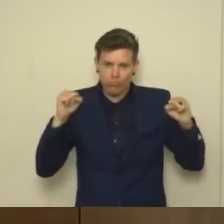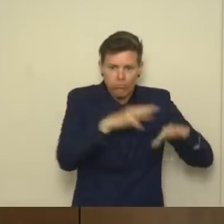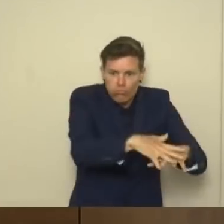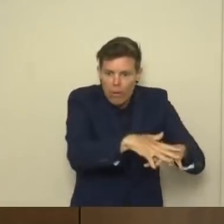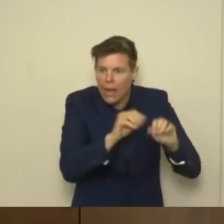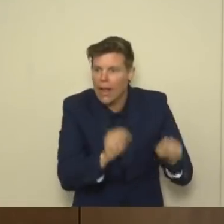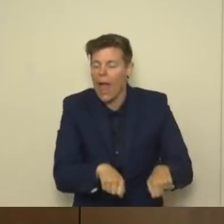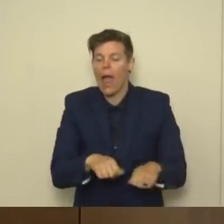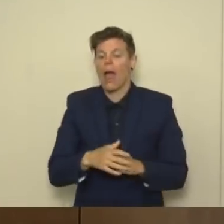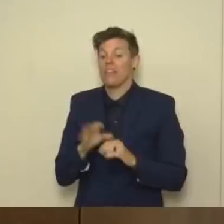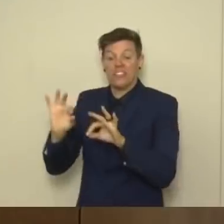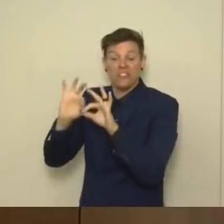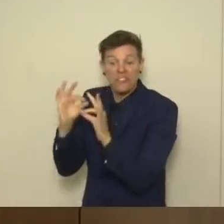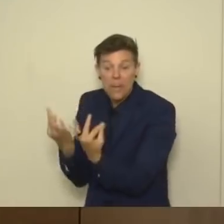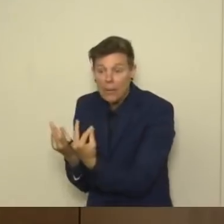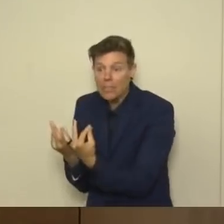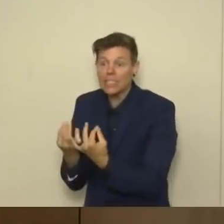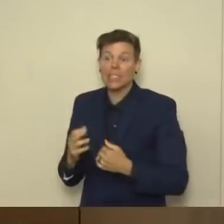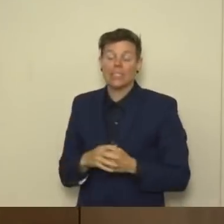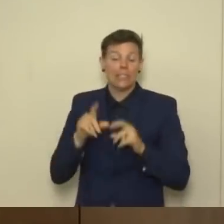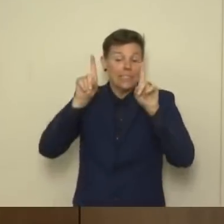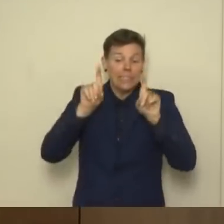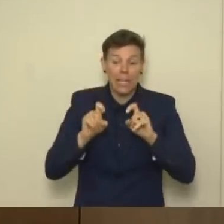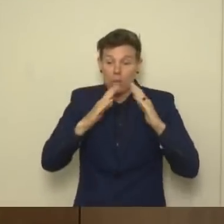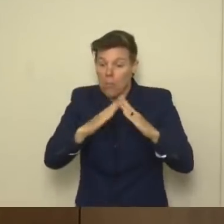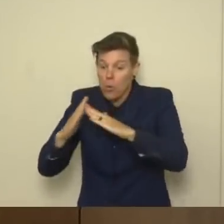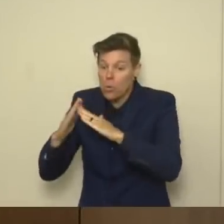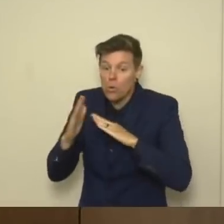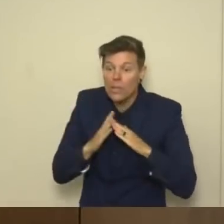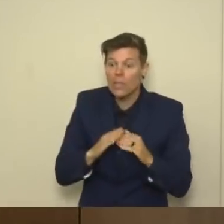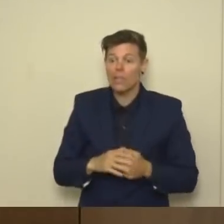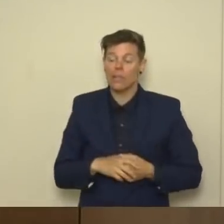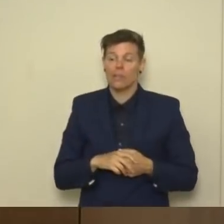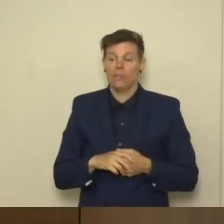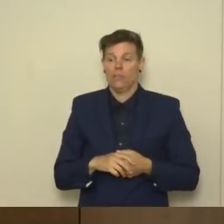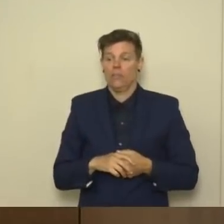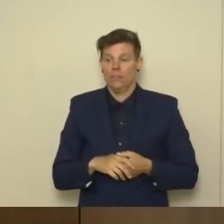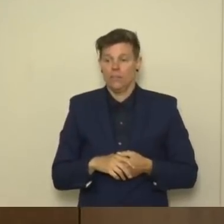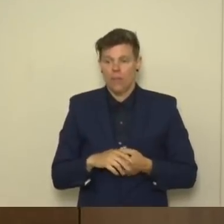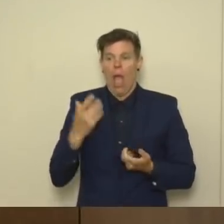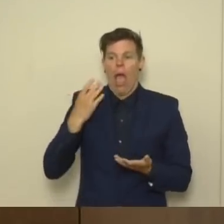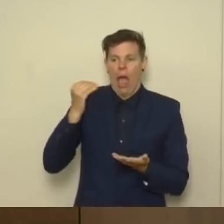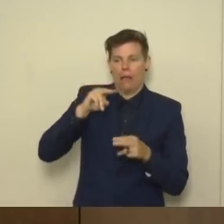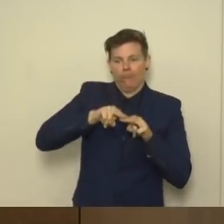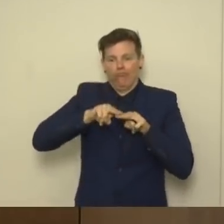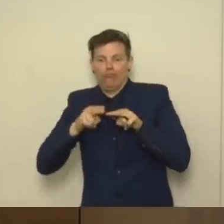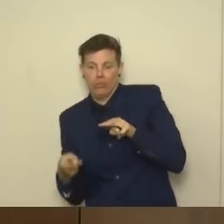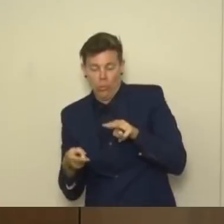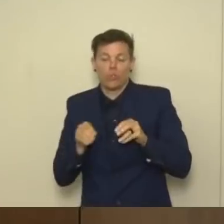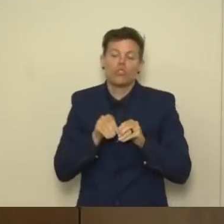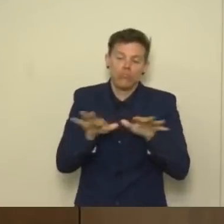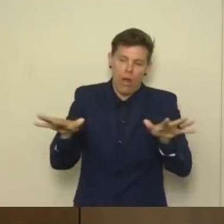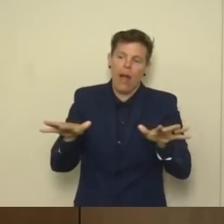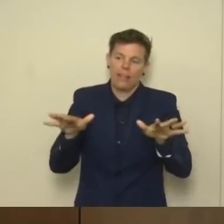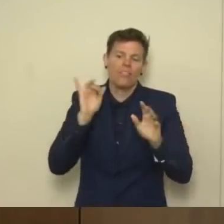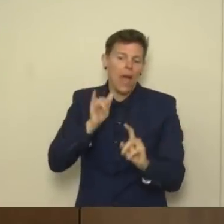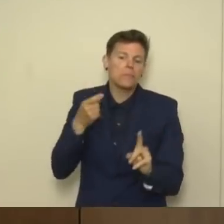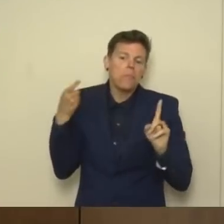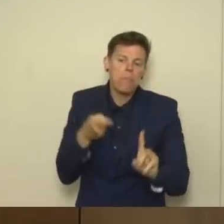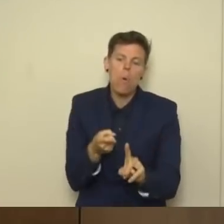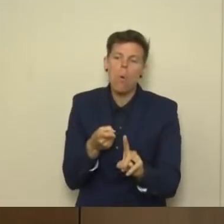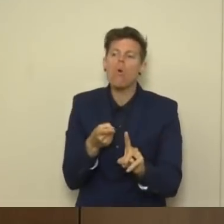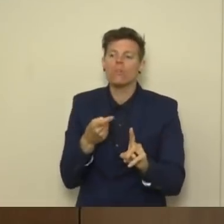families, communities, make sure that we're really reducing the spread of COVID. That's how we beat